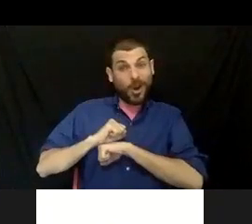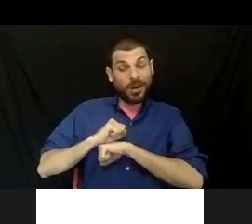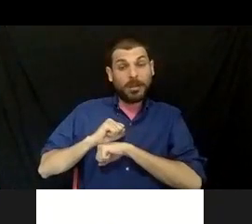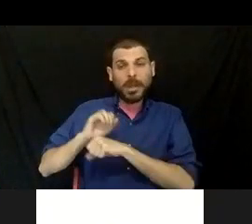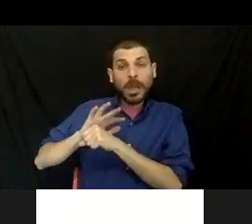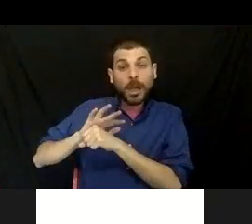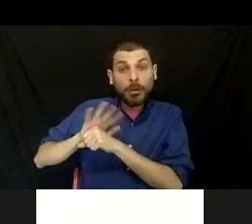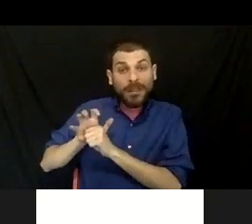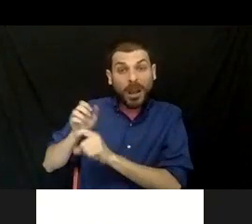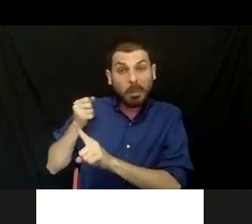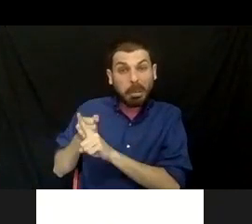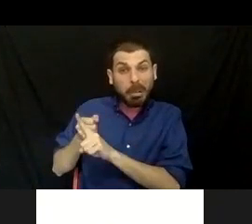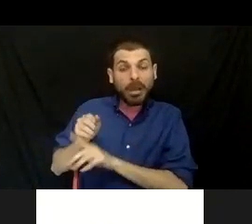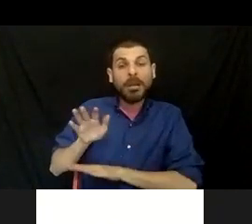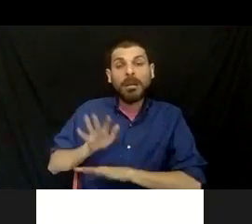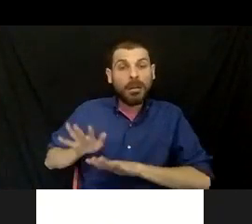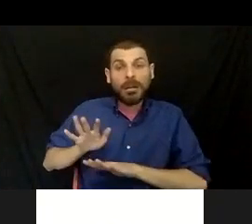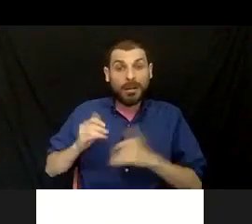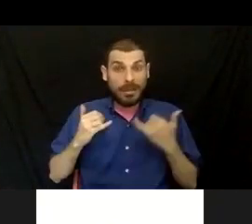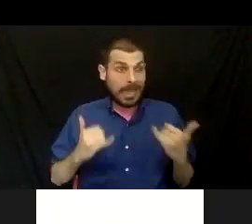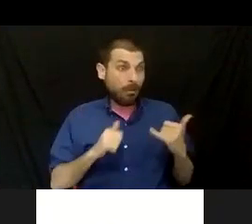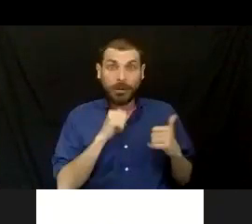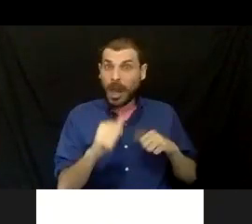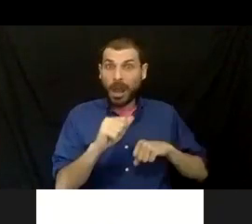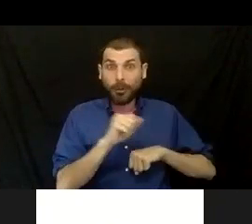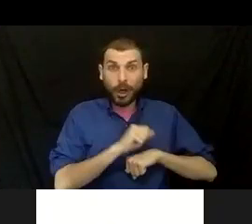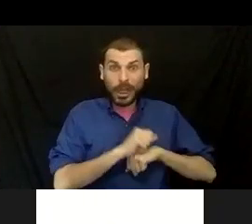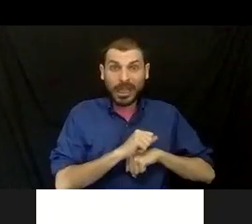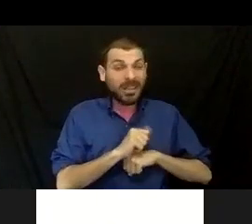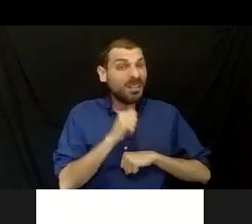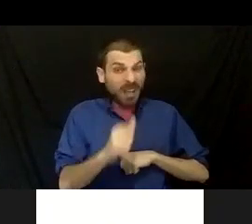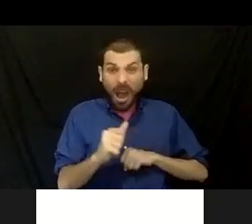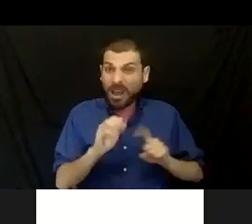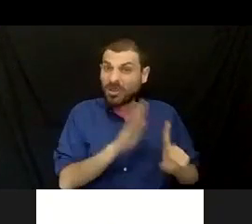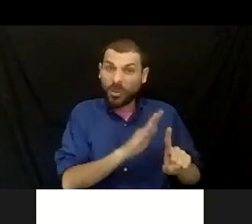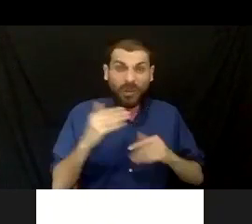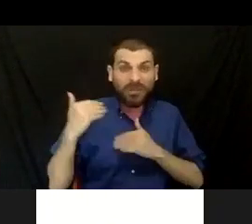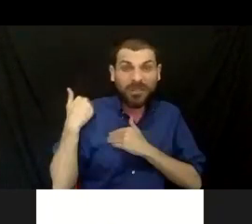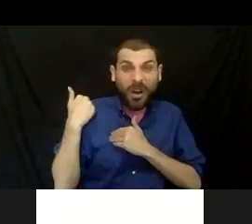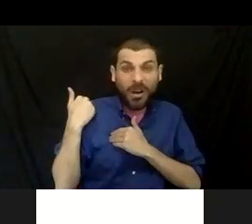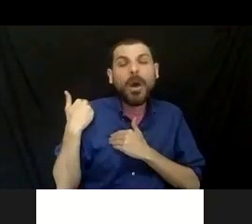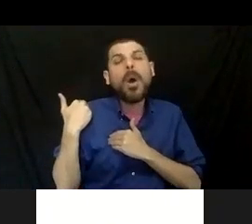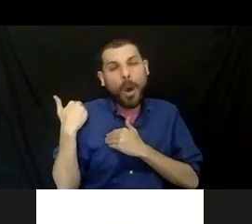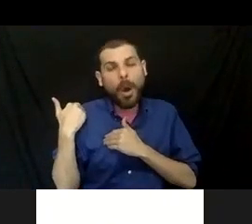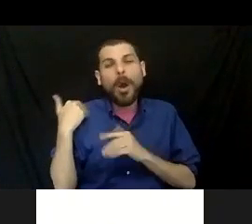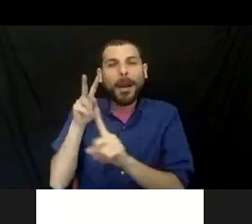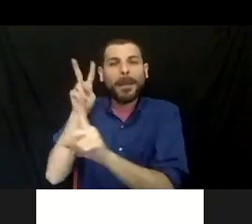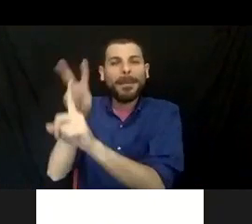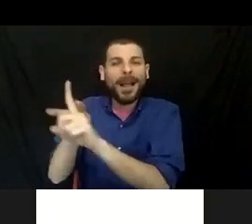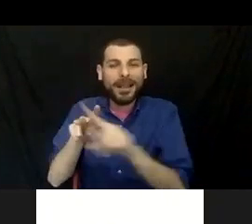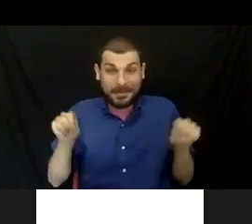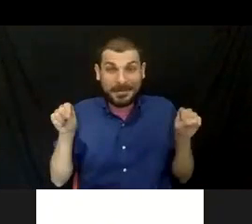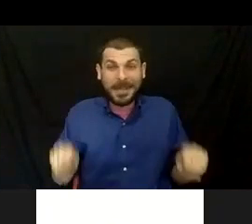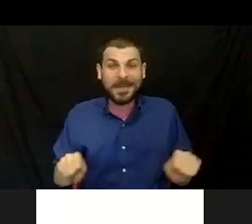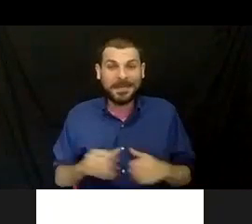unemployed by no fault of their own. So to qualify, you have to be unemployed, and that